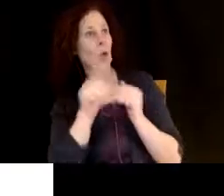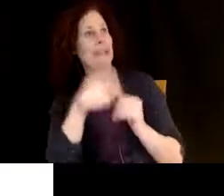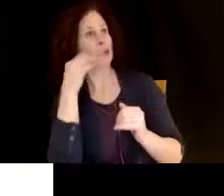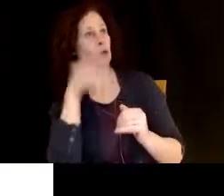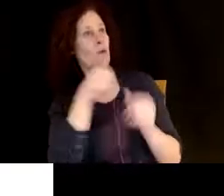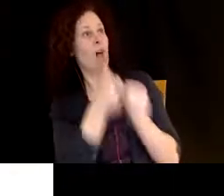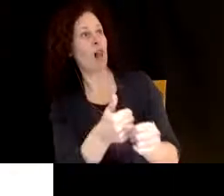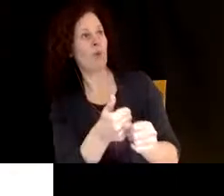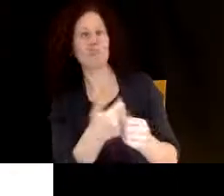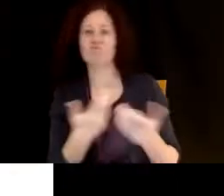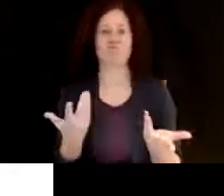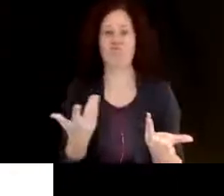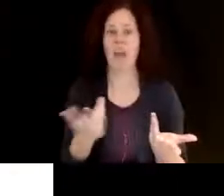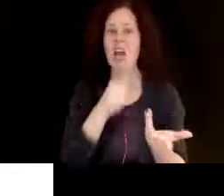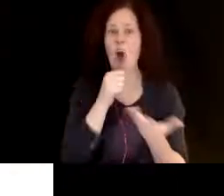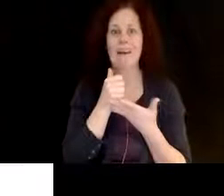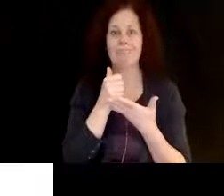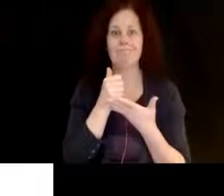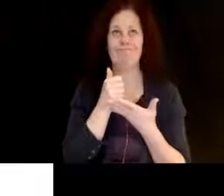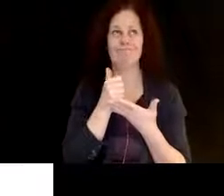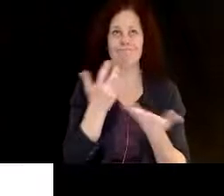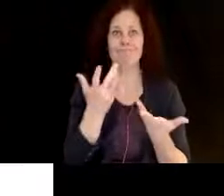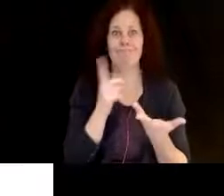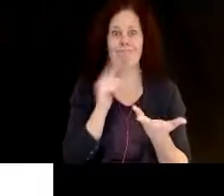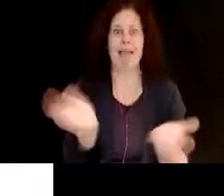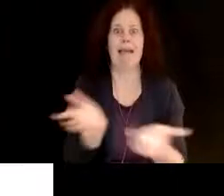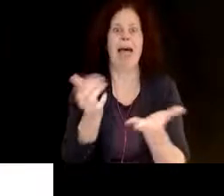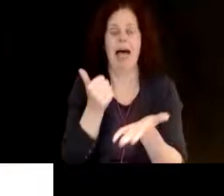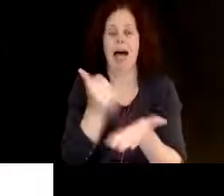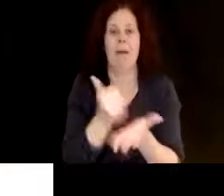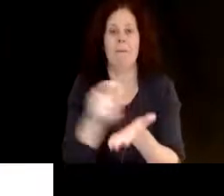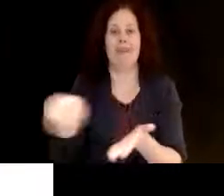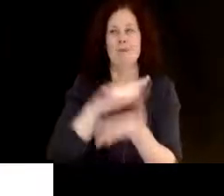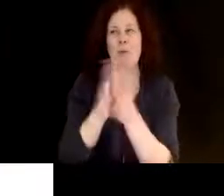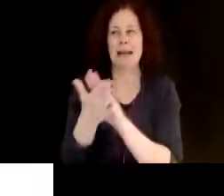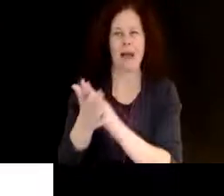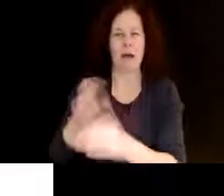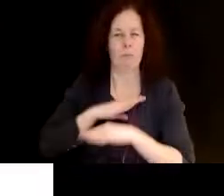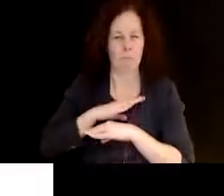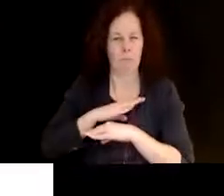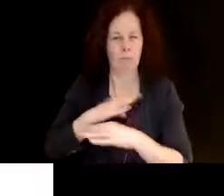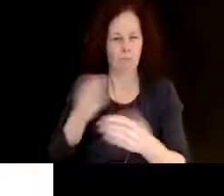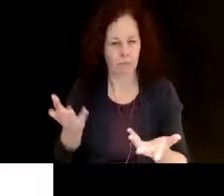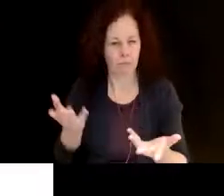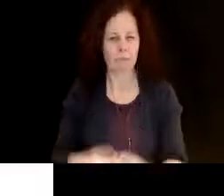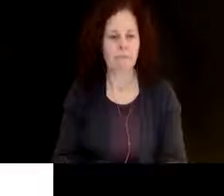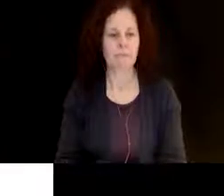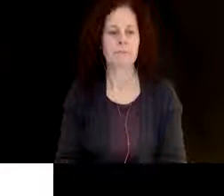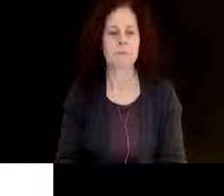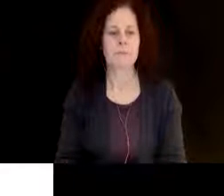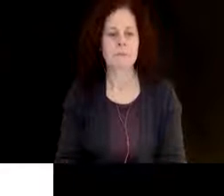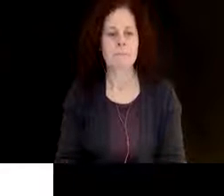compliance. And it doesn't appear that making the communities more aware of that fact encouraged them to take steps towards compliance.